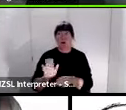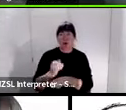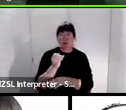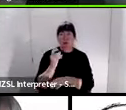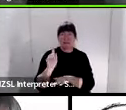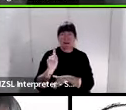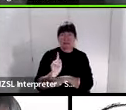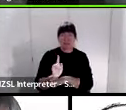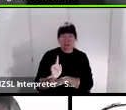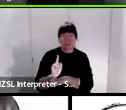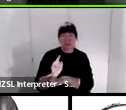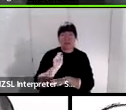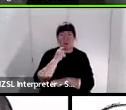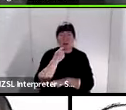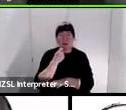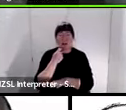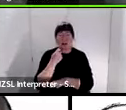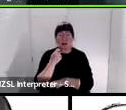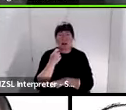will